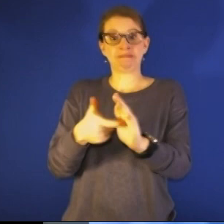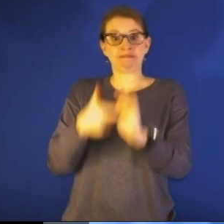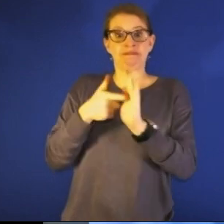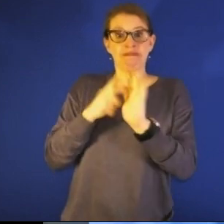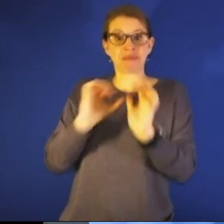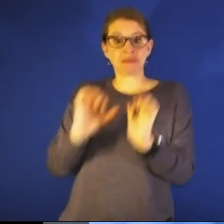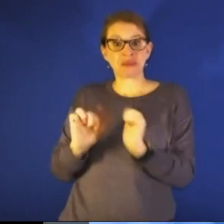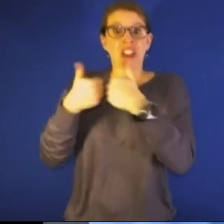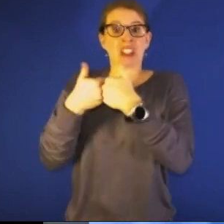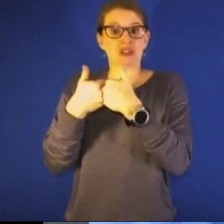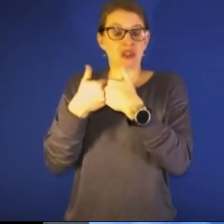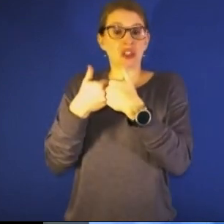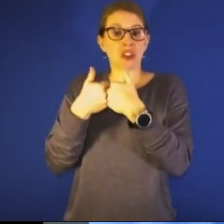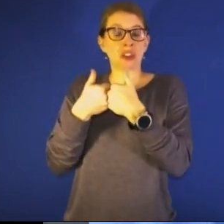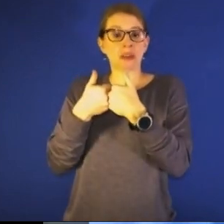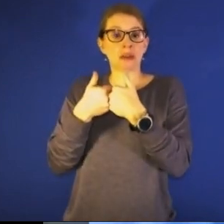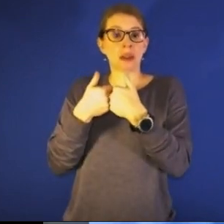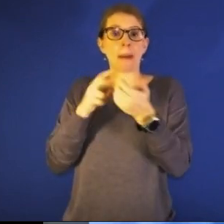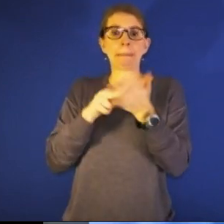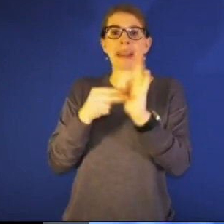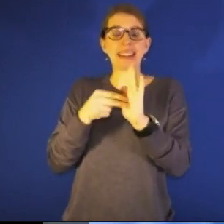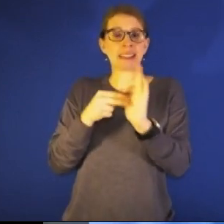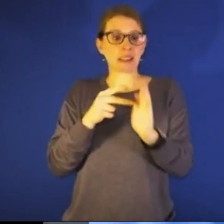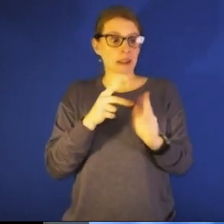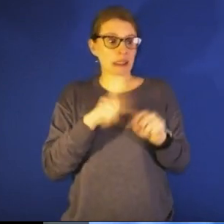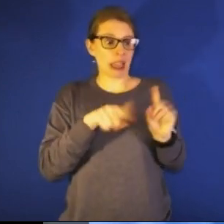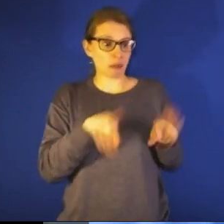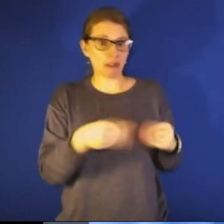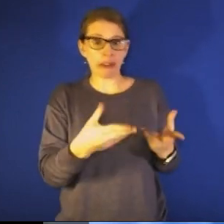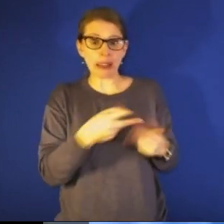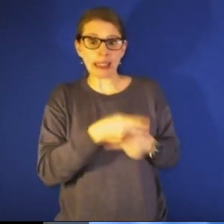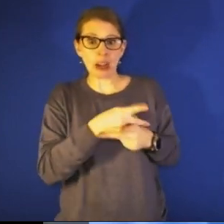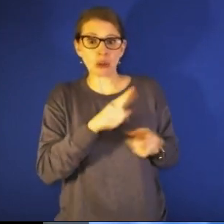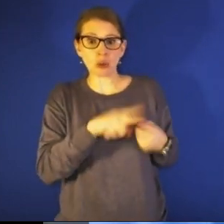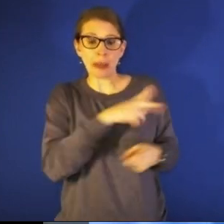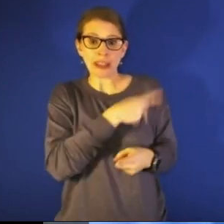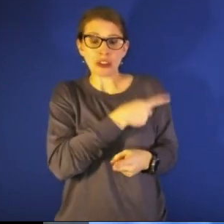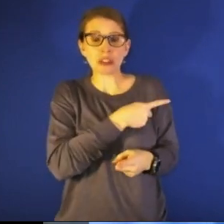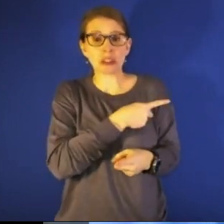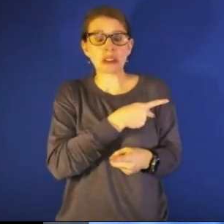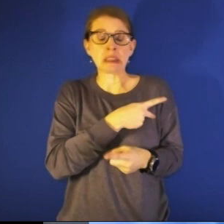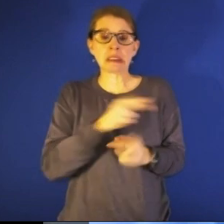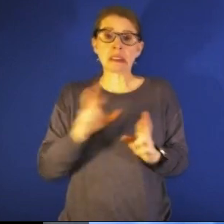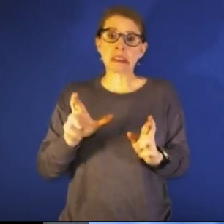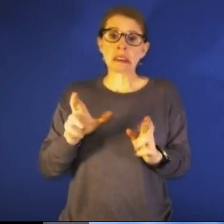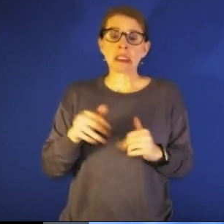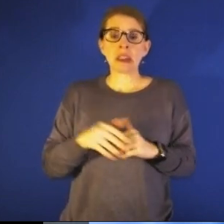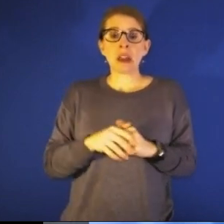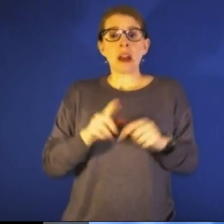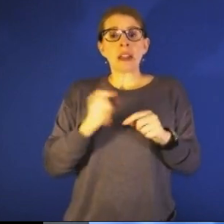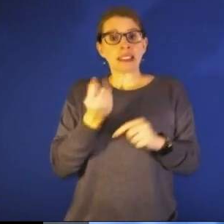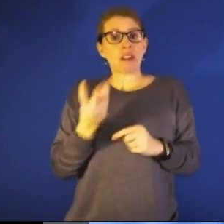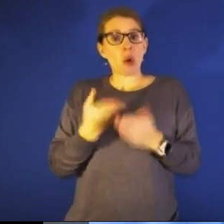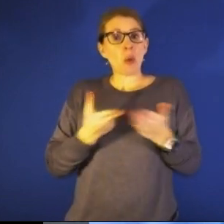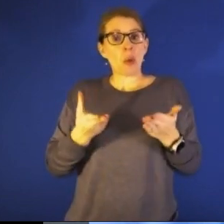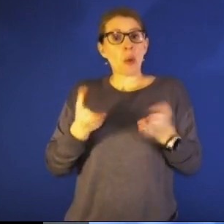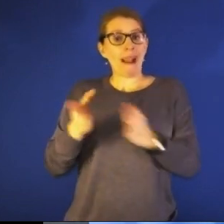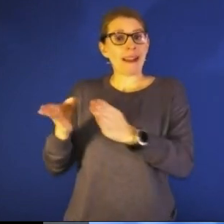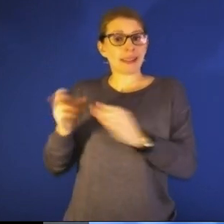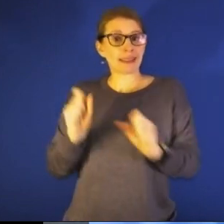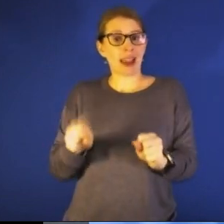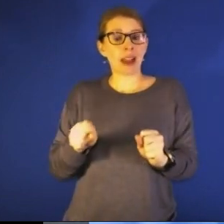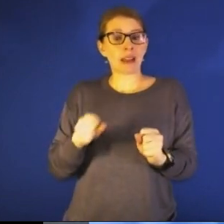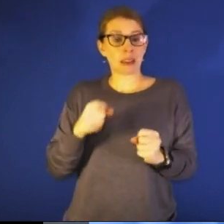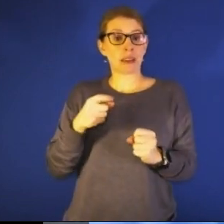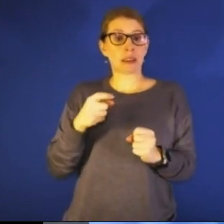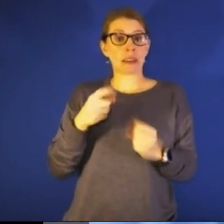challenges that prevent us from being able to provide care to the patients that come our way. And there are several ways, that this